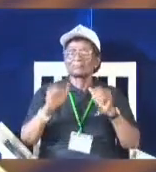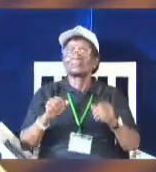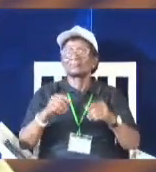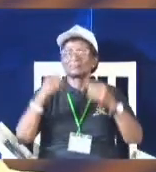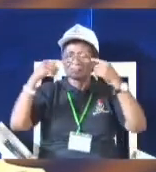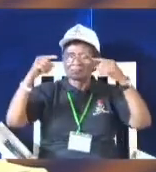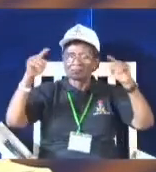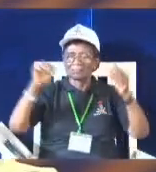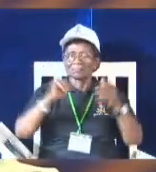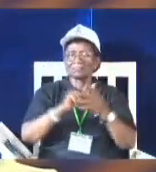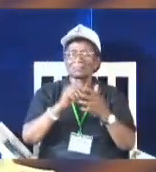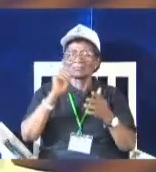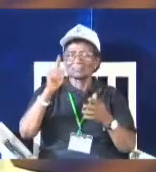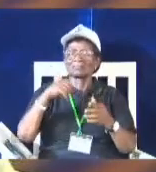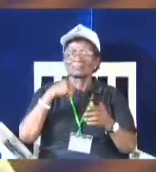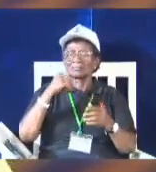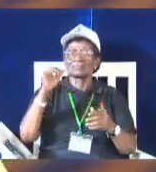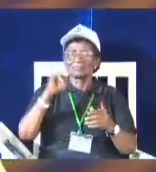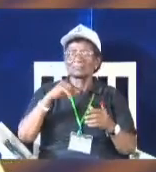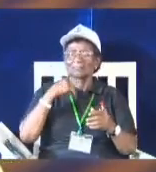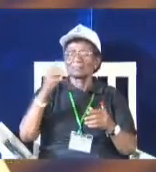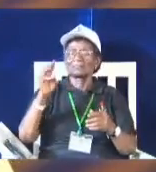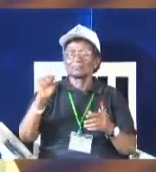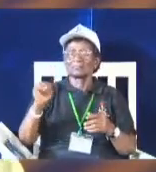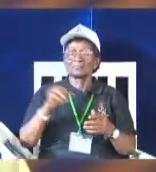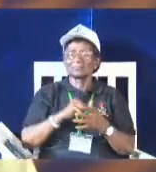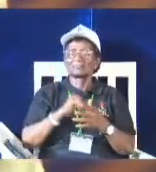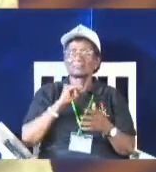And so they told him, it's your turn.